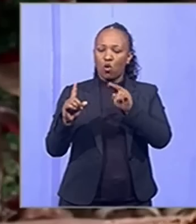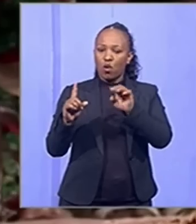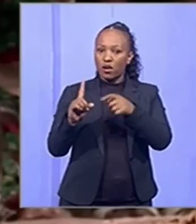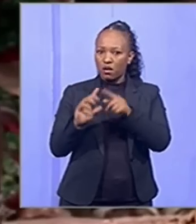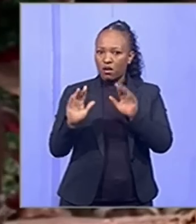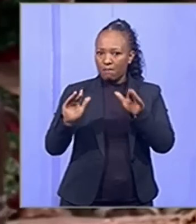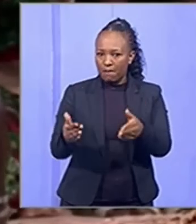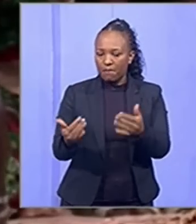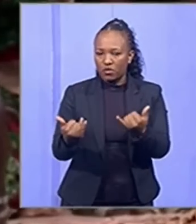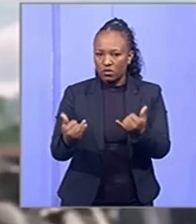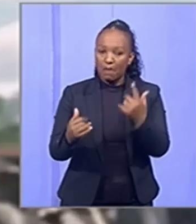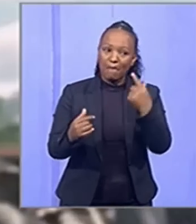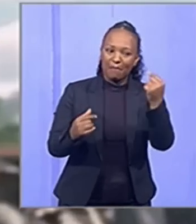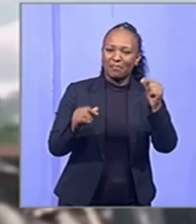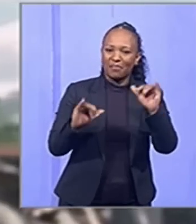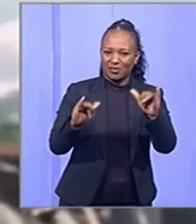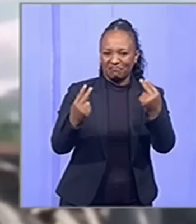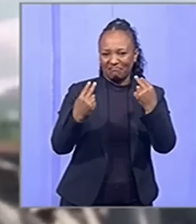jeno. Sesotho re a kgutla.